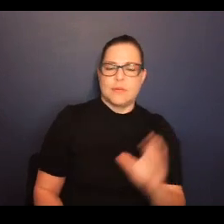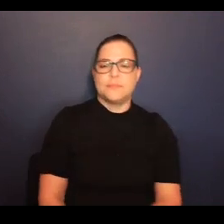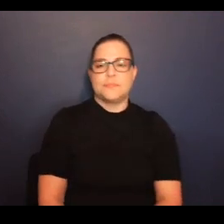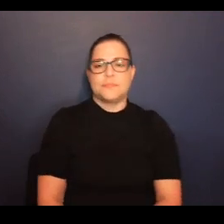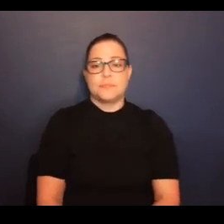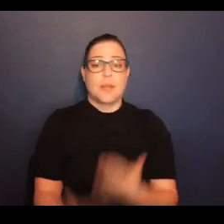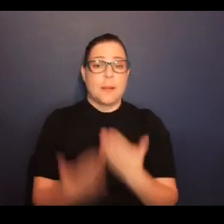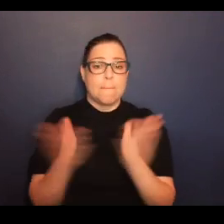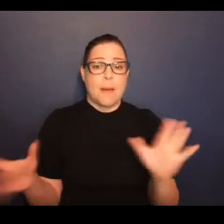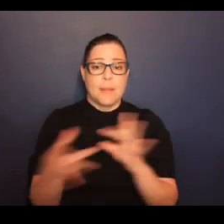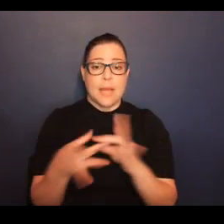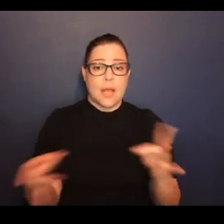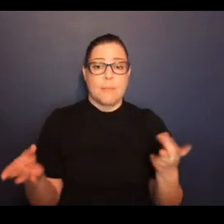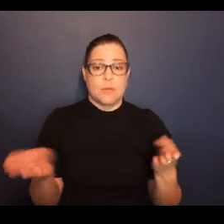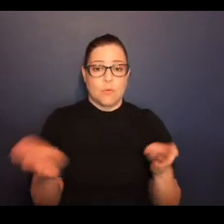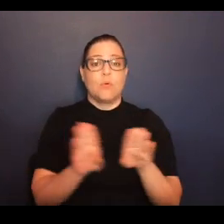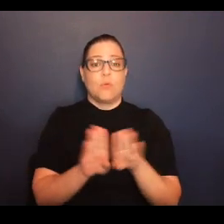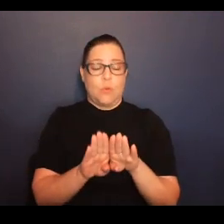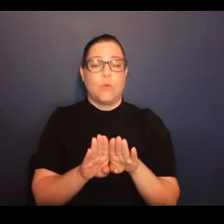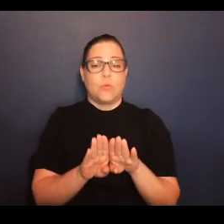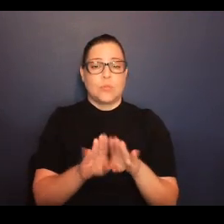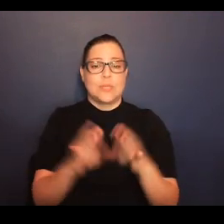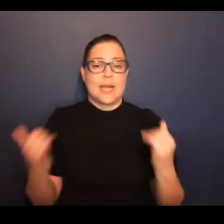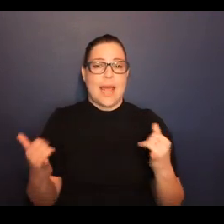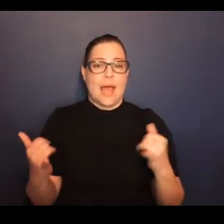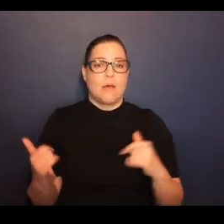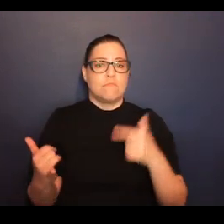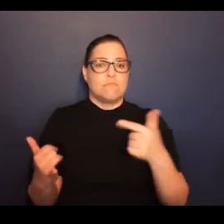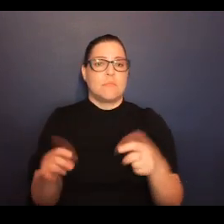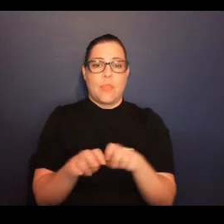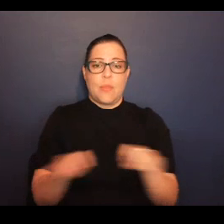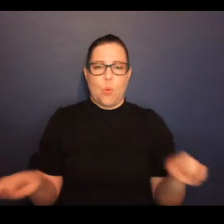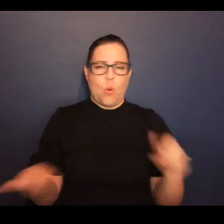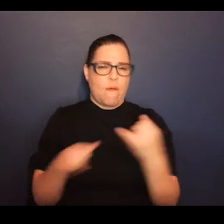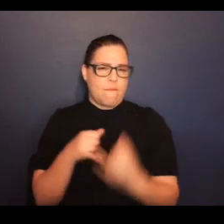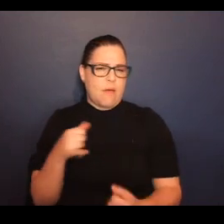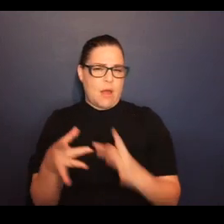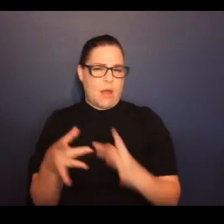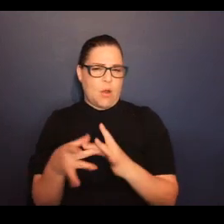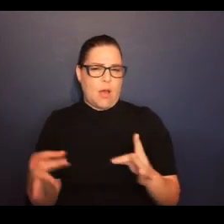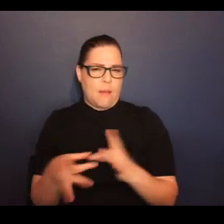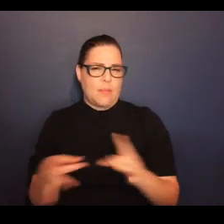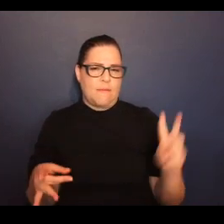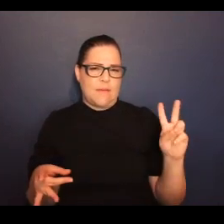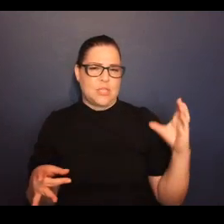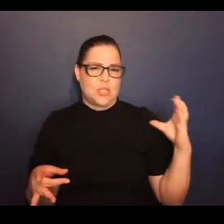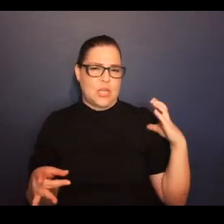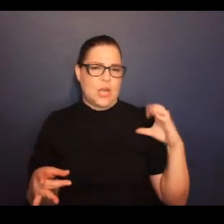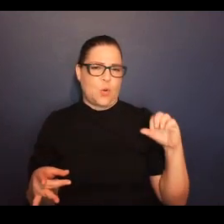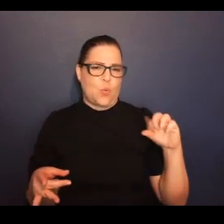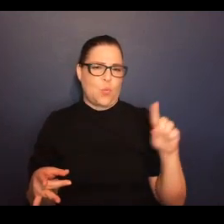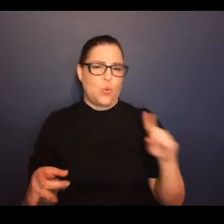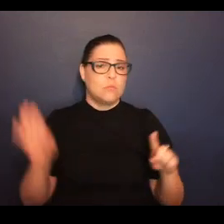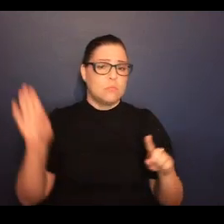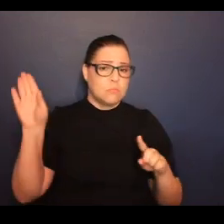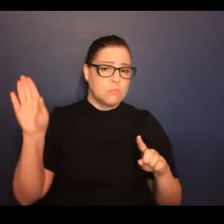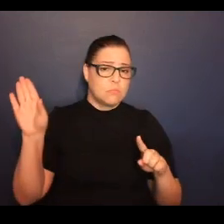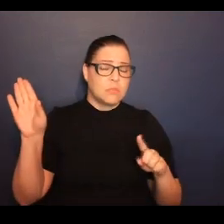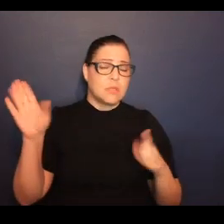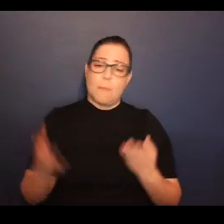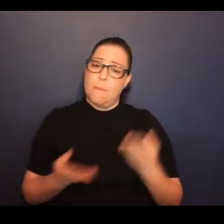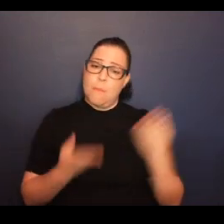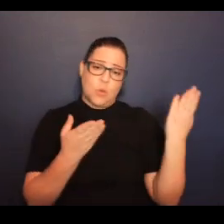public comments on this item is now closed. Let's hear from the board. Final comments from the board. Vice Chair Cruz, I see your hand is up. Motion to